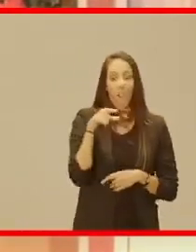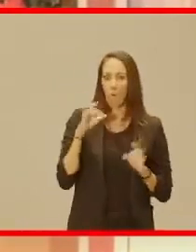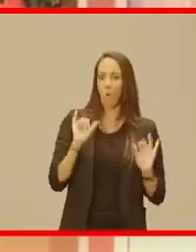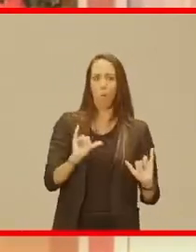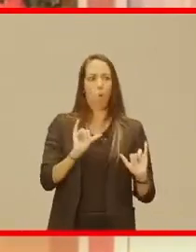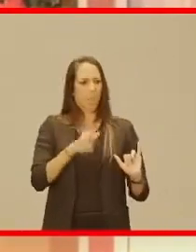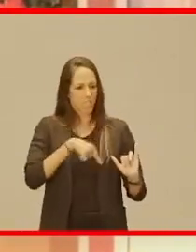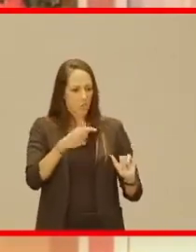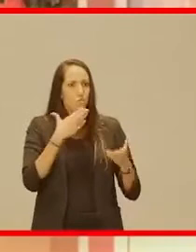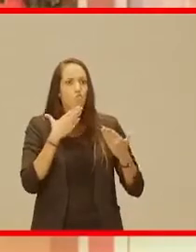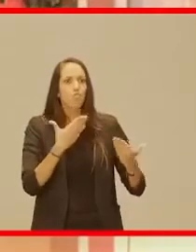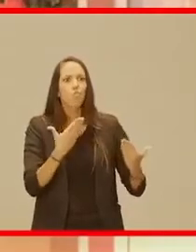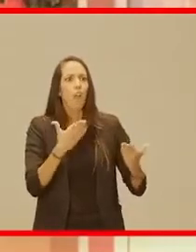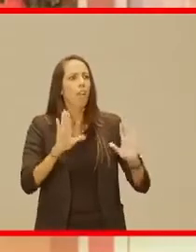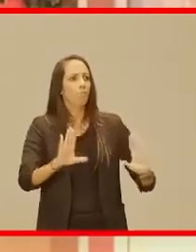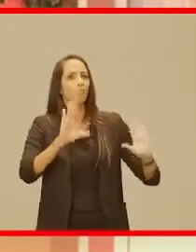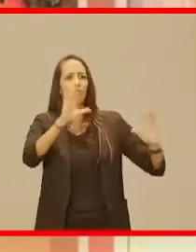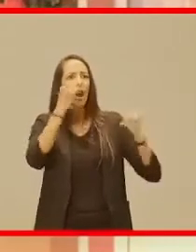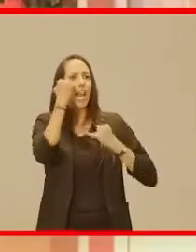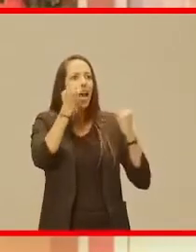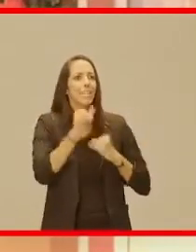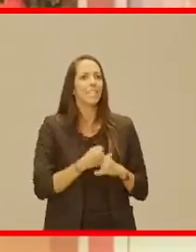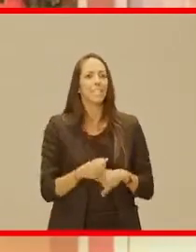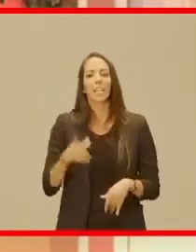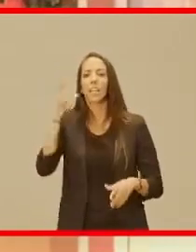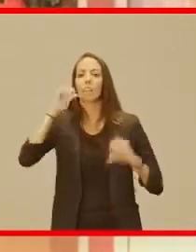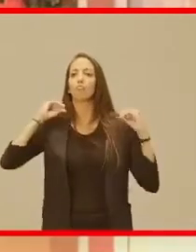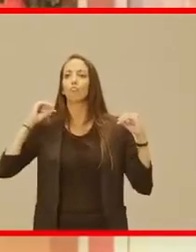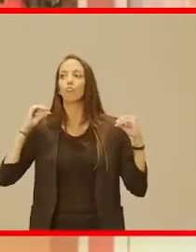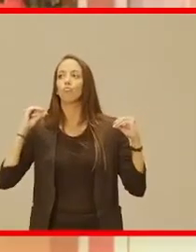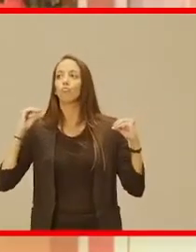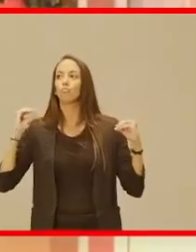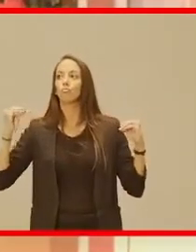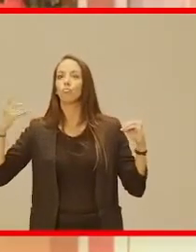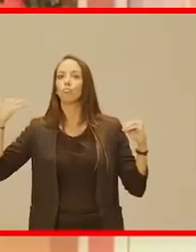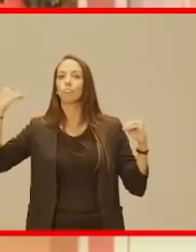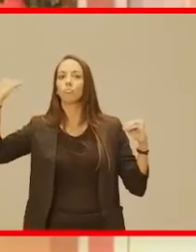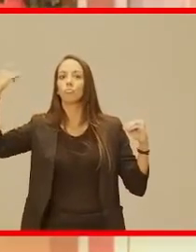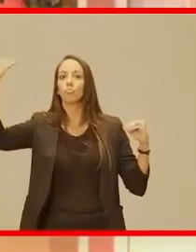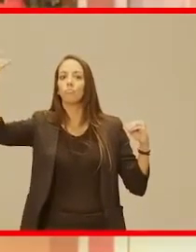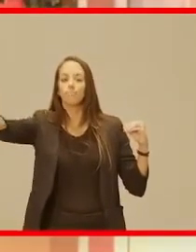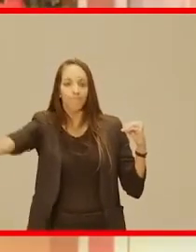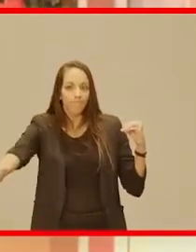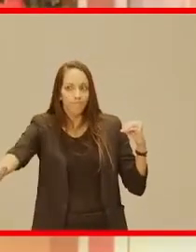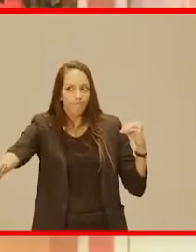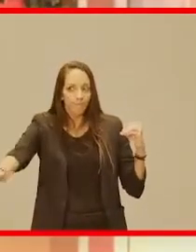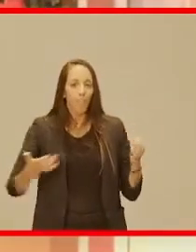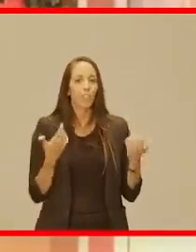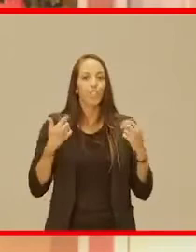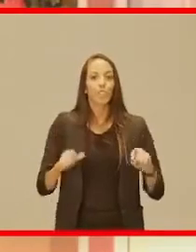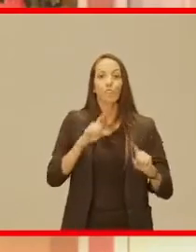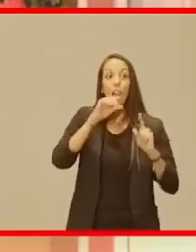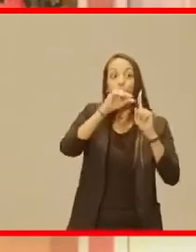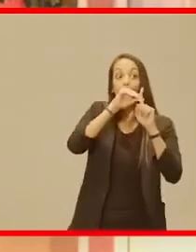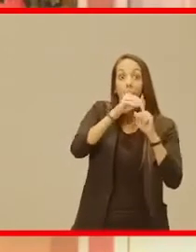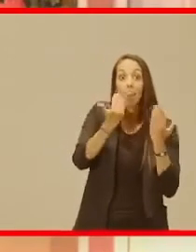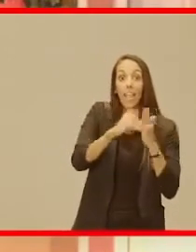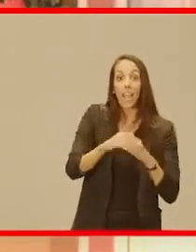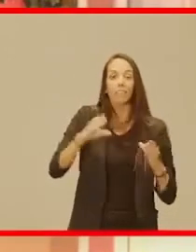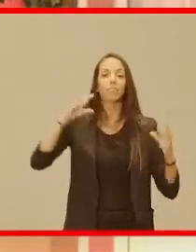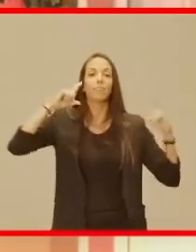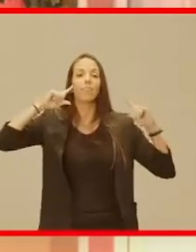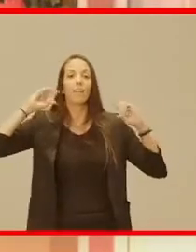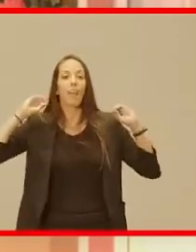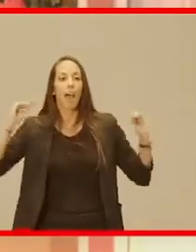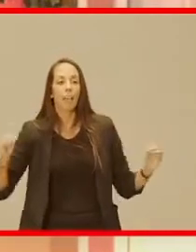and then you never hear anything about it. How many times do I have to bug these guys to get an answer? And so that's a great piece of advice. Find